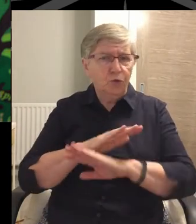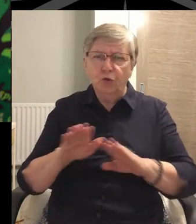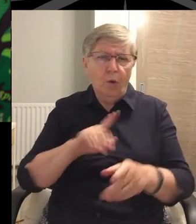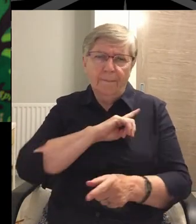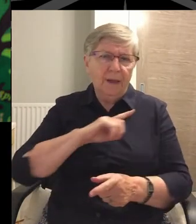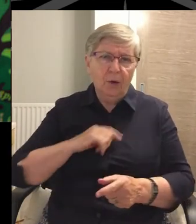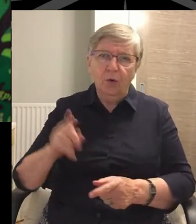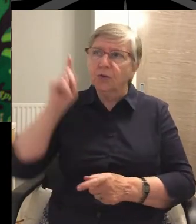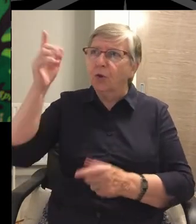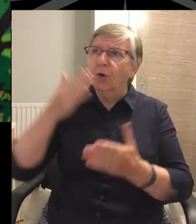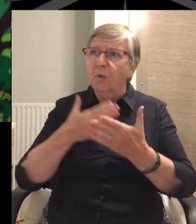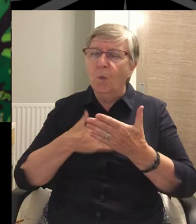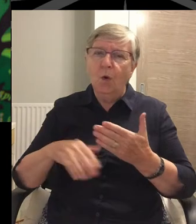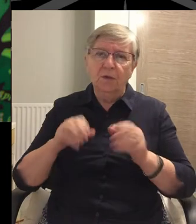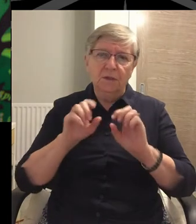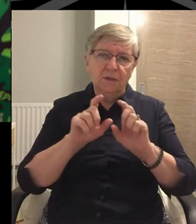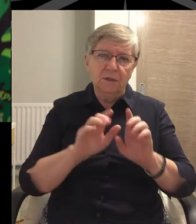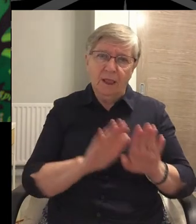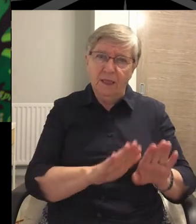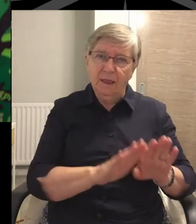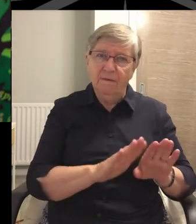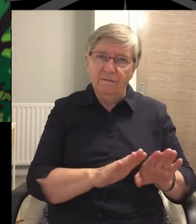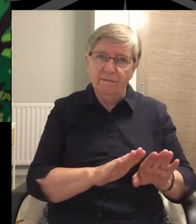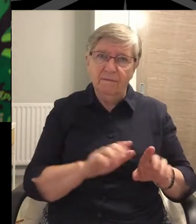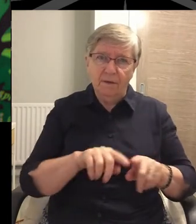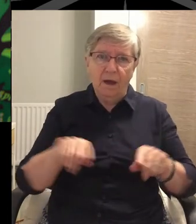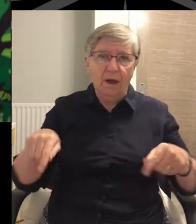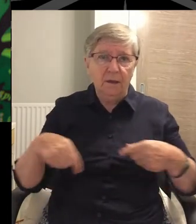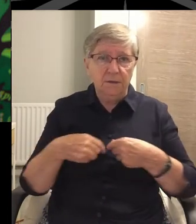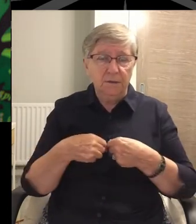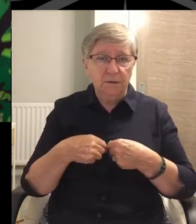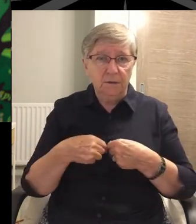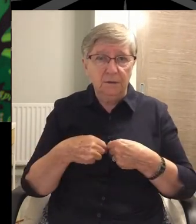Not because he wants to leave us,